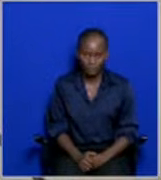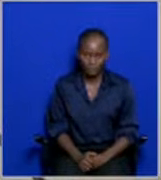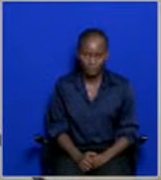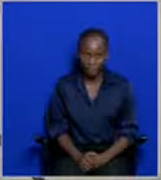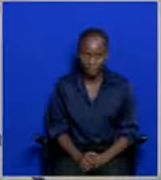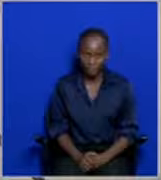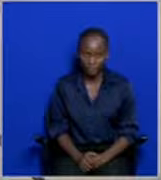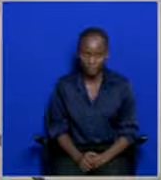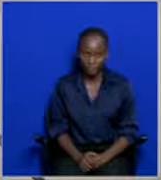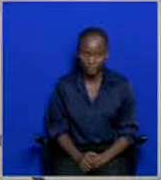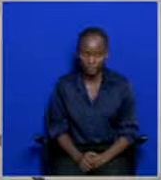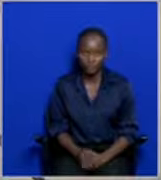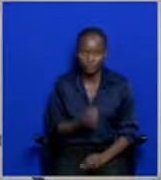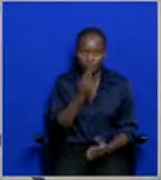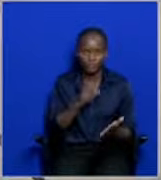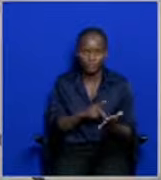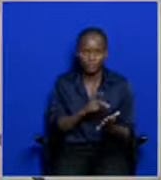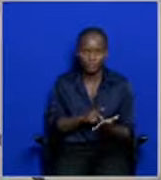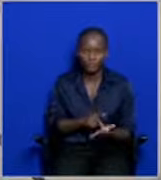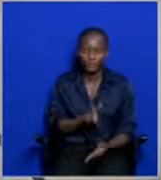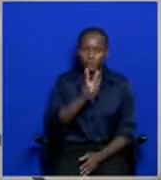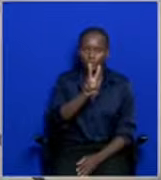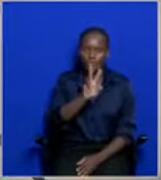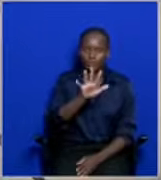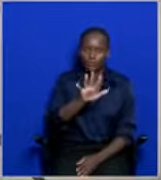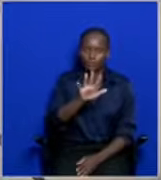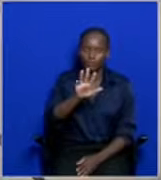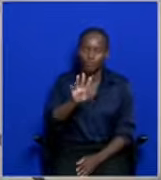254 of that same annexure in the file.